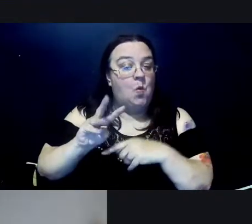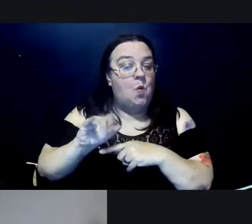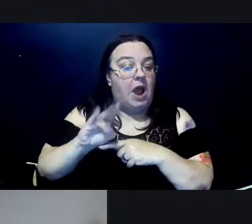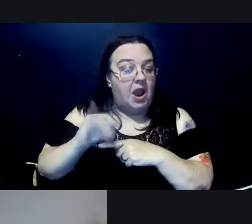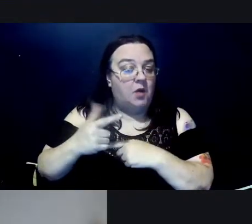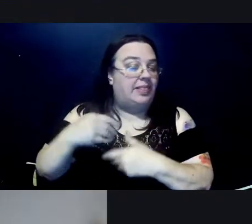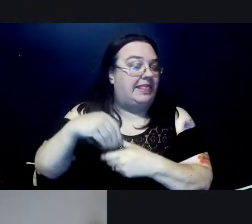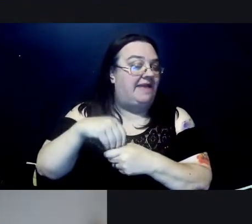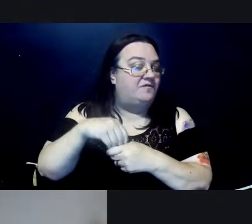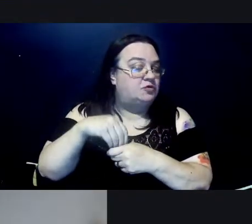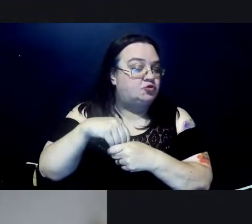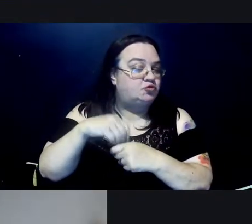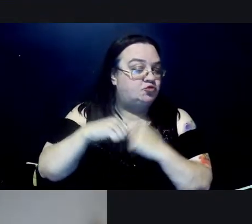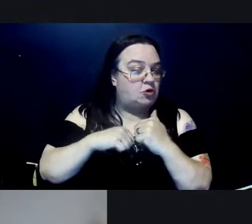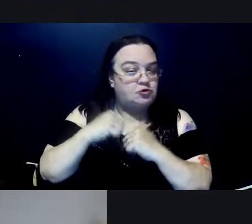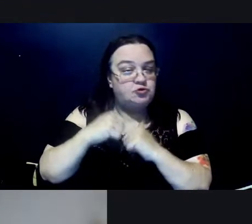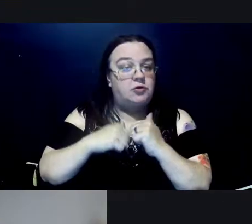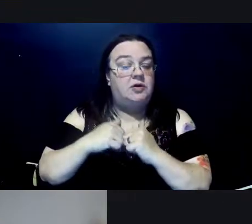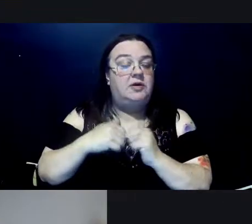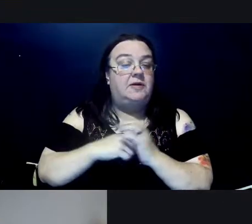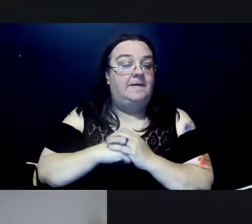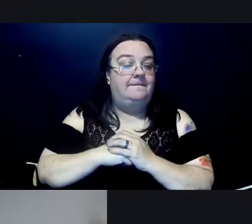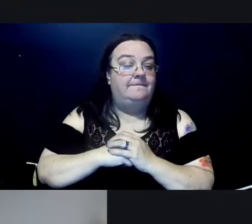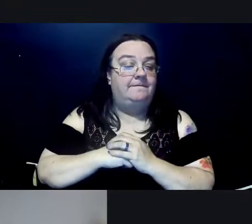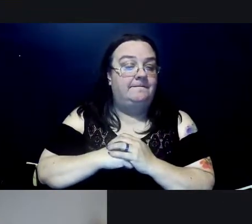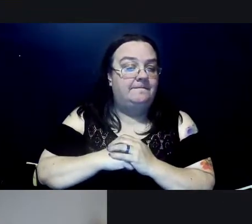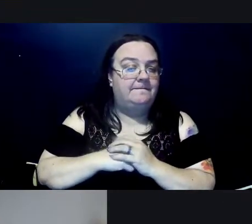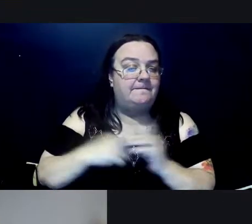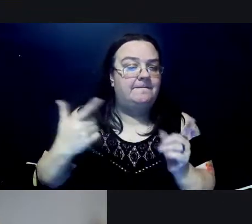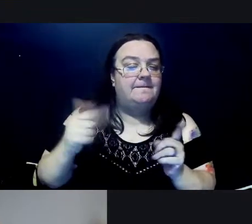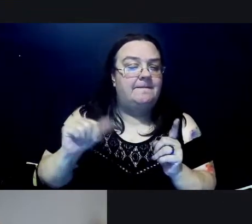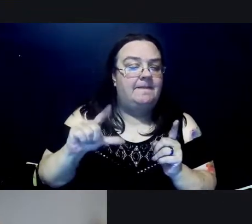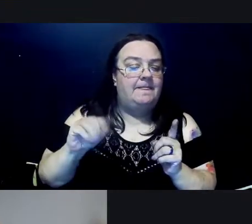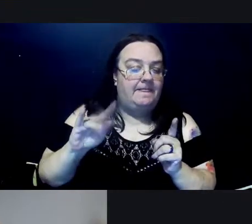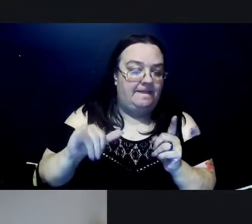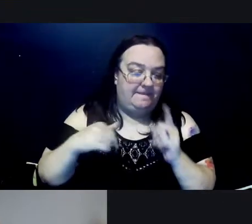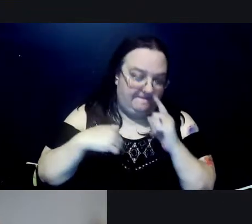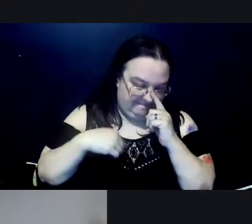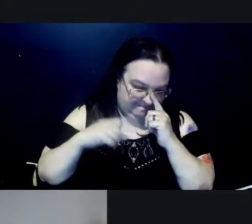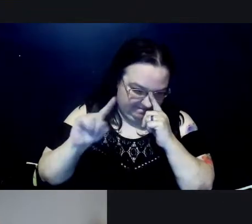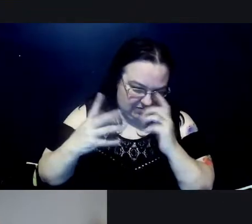infrastructure. So, I just want to make a comment.